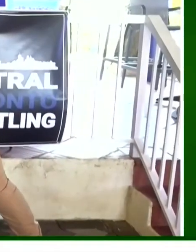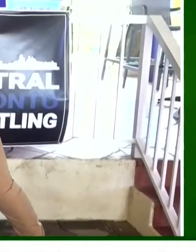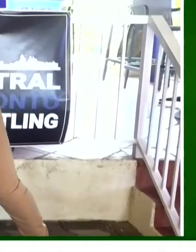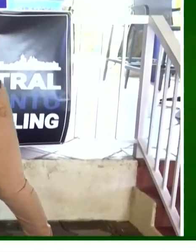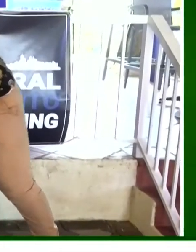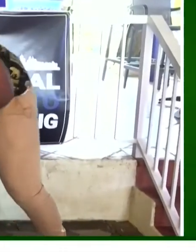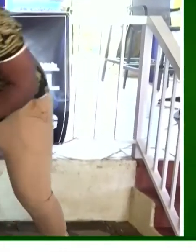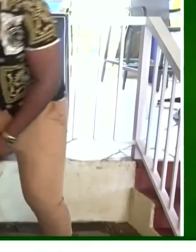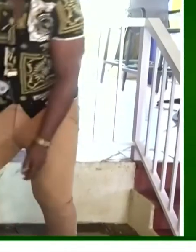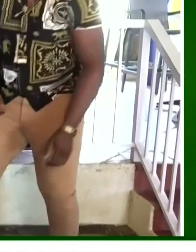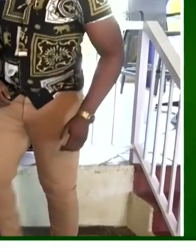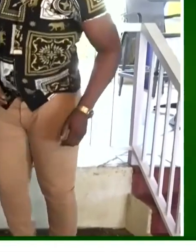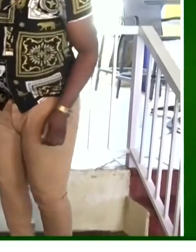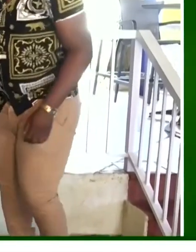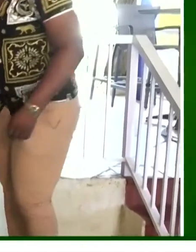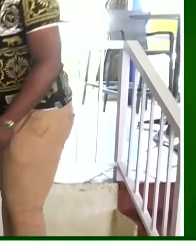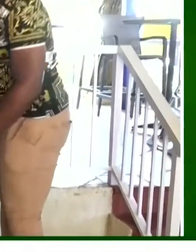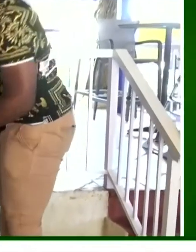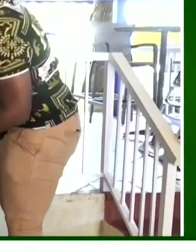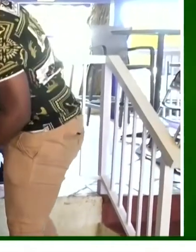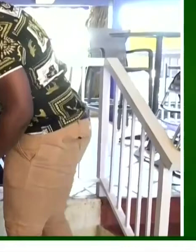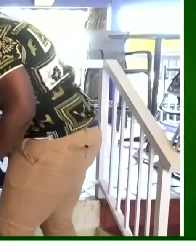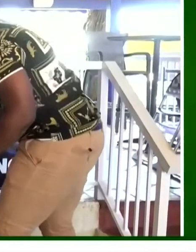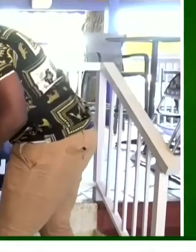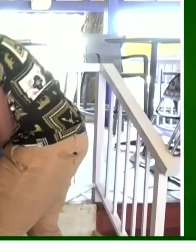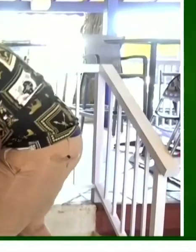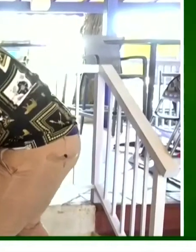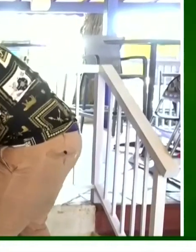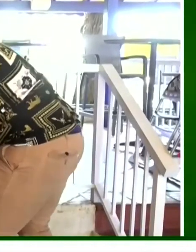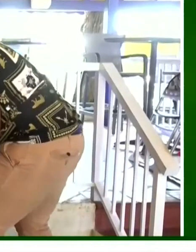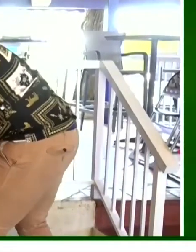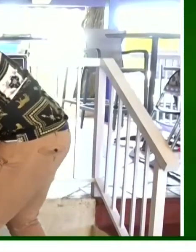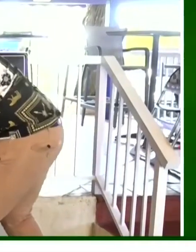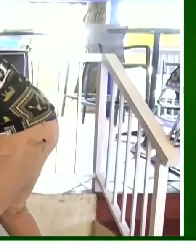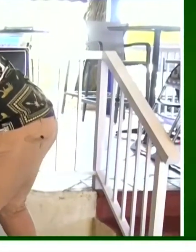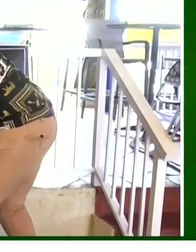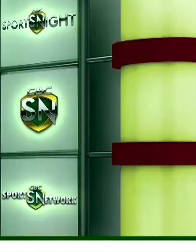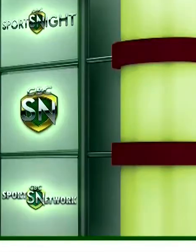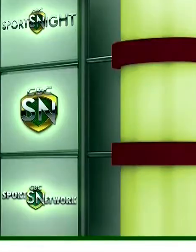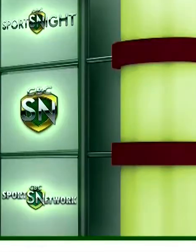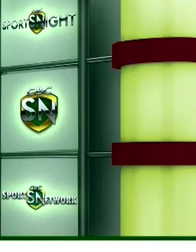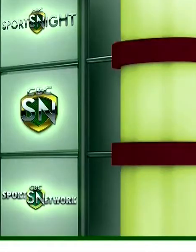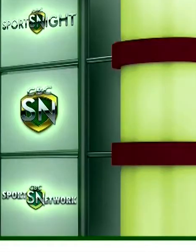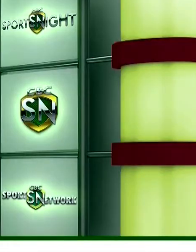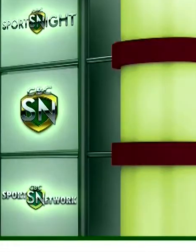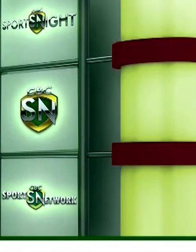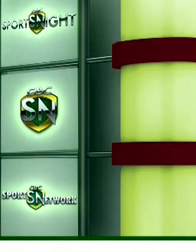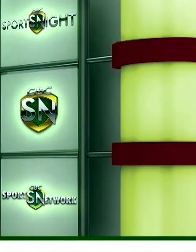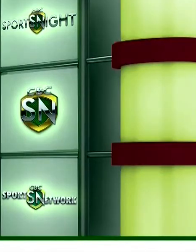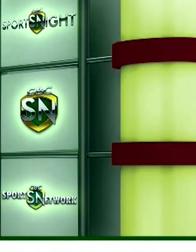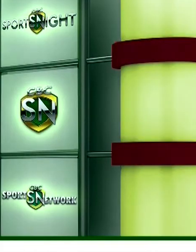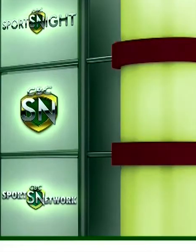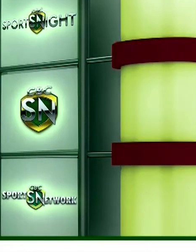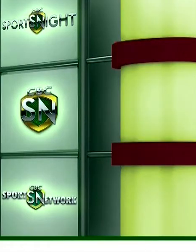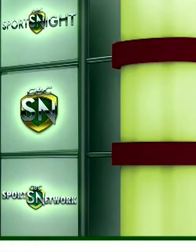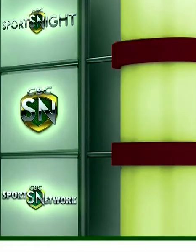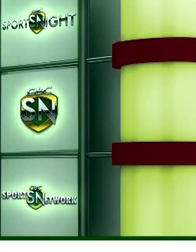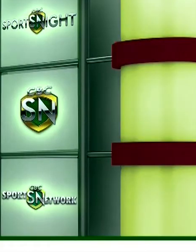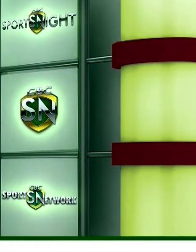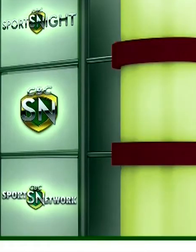Wrestling Association, Rollins Allen, says the Open will feature athletes from the USA, Canada, England, and the